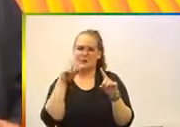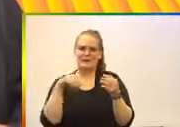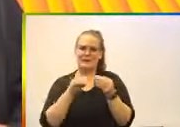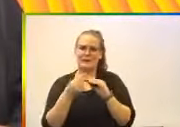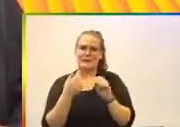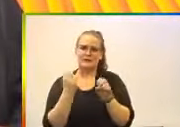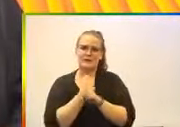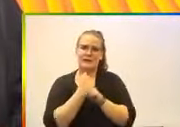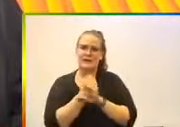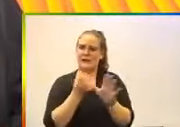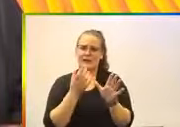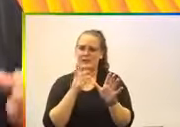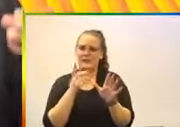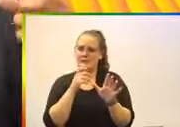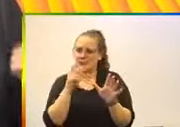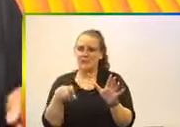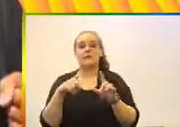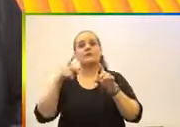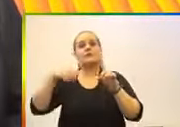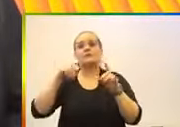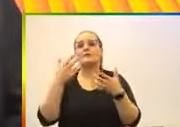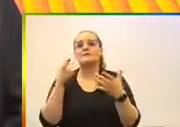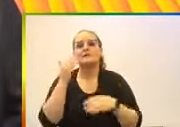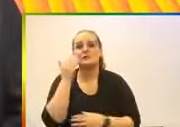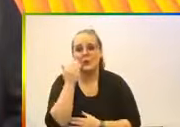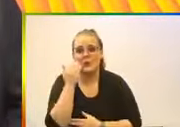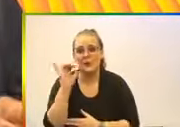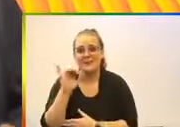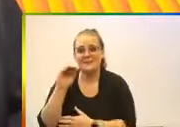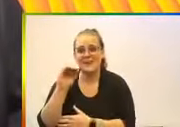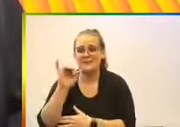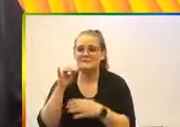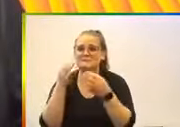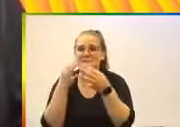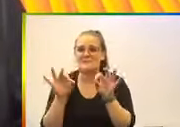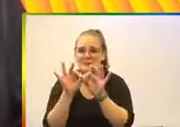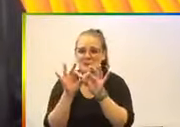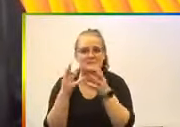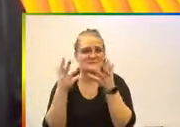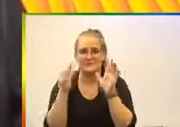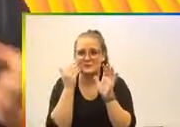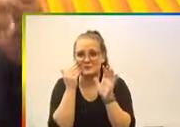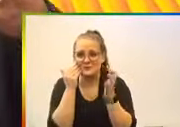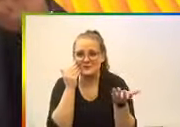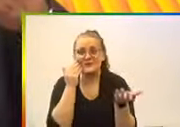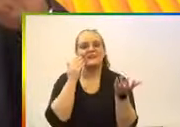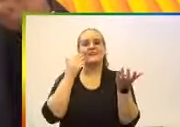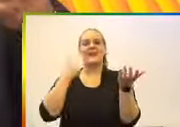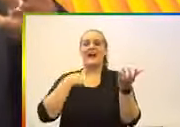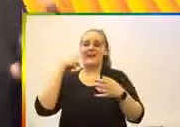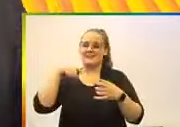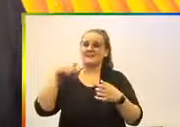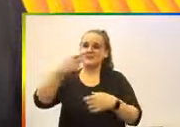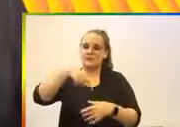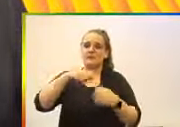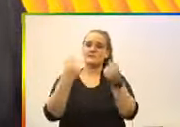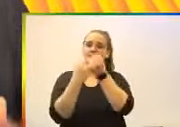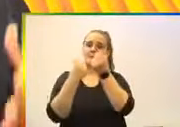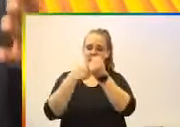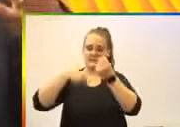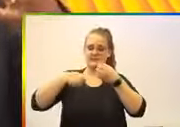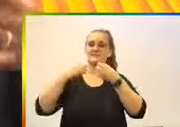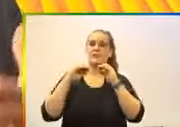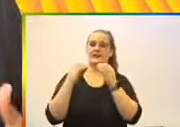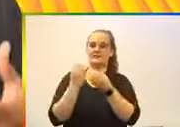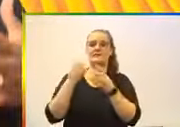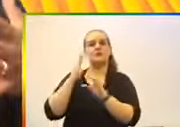is important. I need you to support this organization that supports our youth,